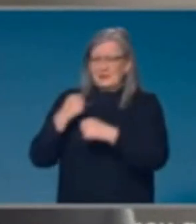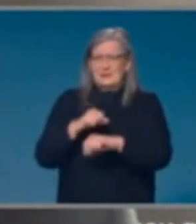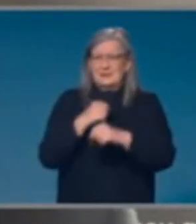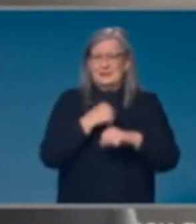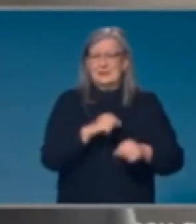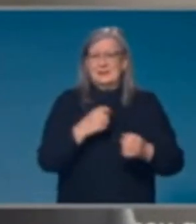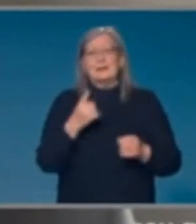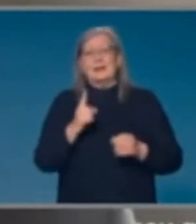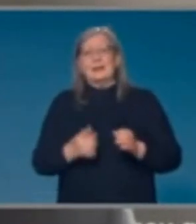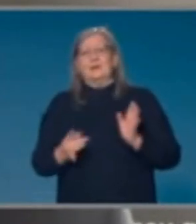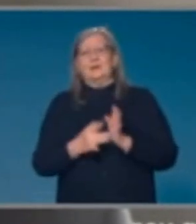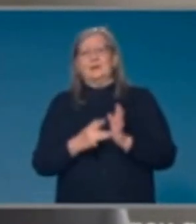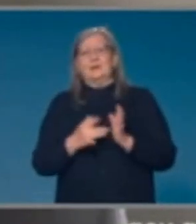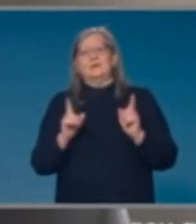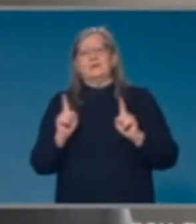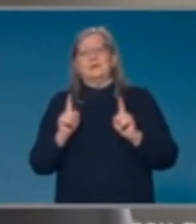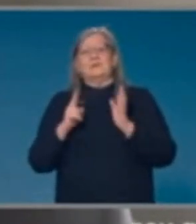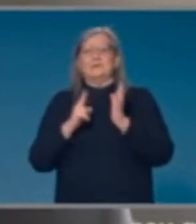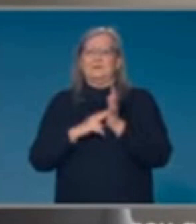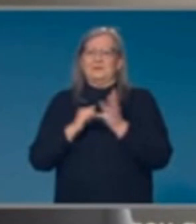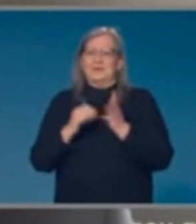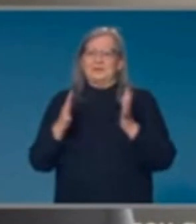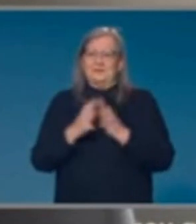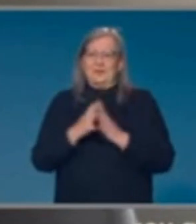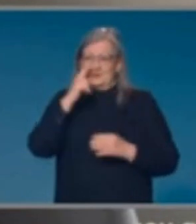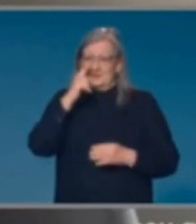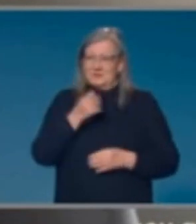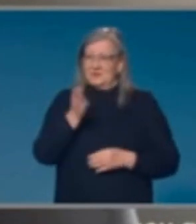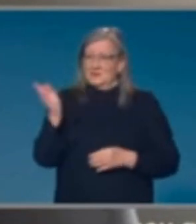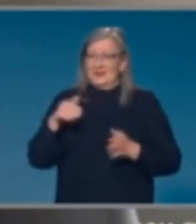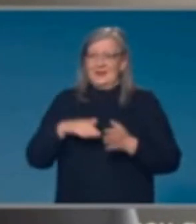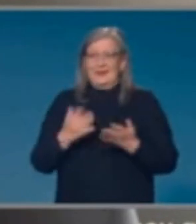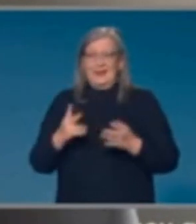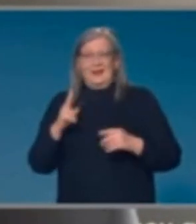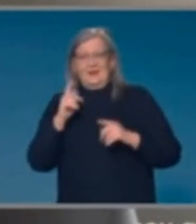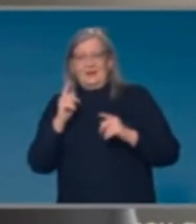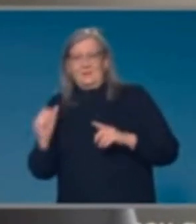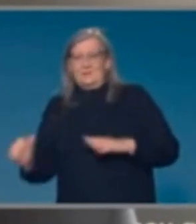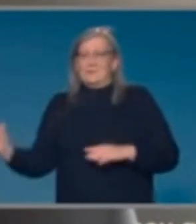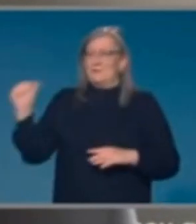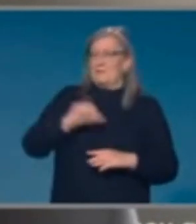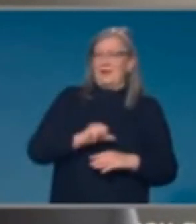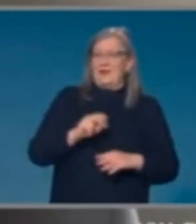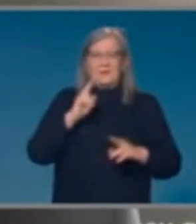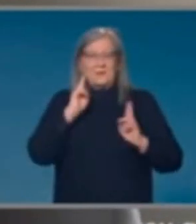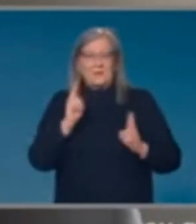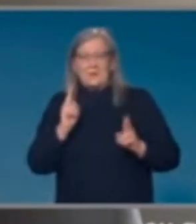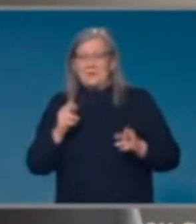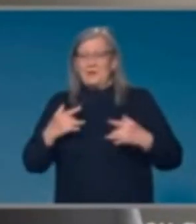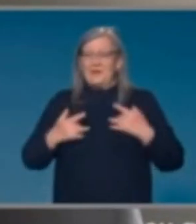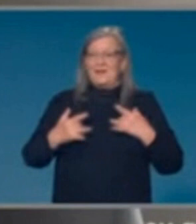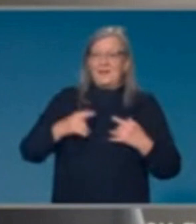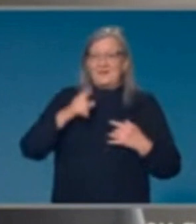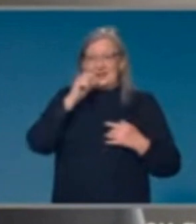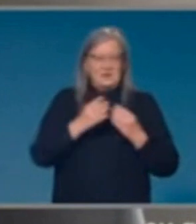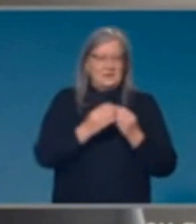Wales, for people regaining their normal lives and being able to reunite with friends and family for